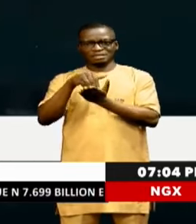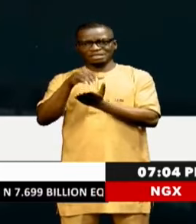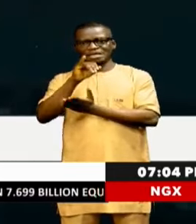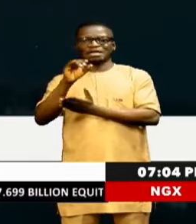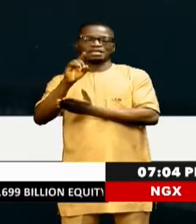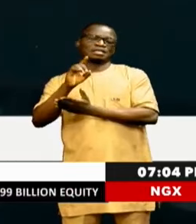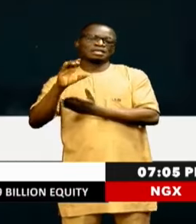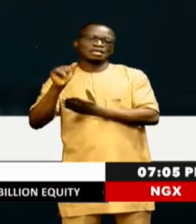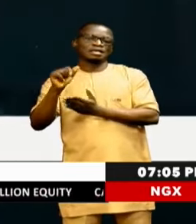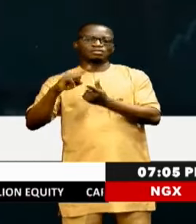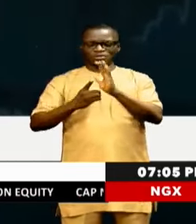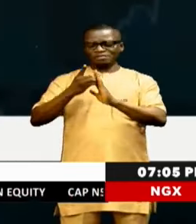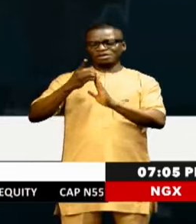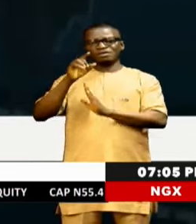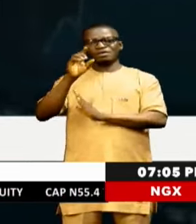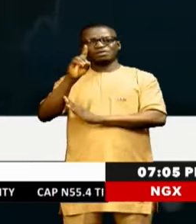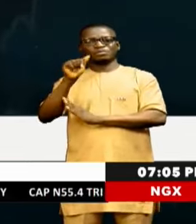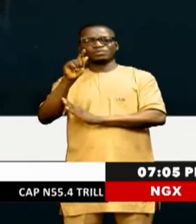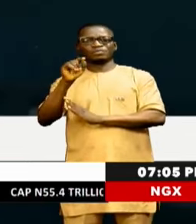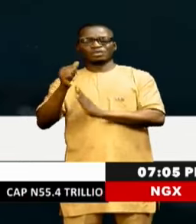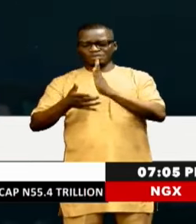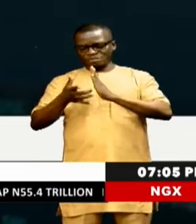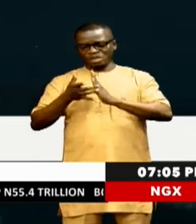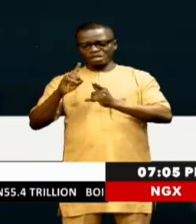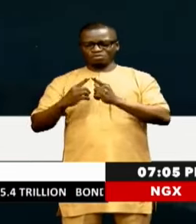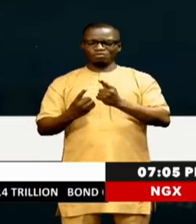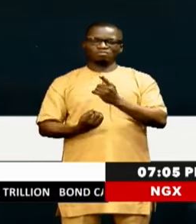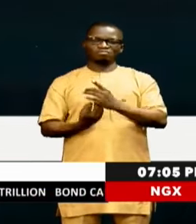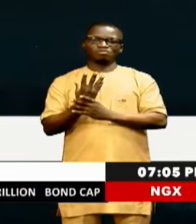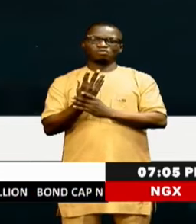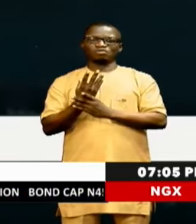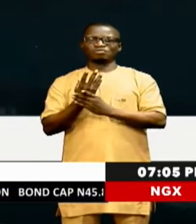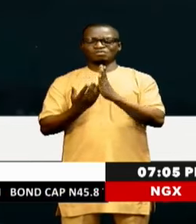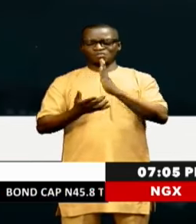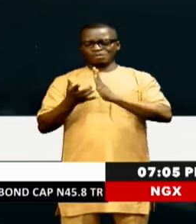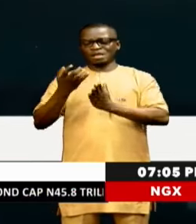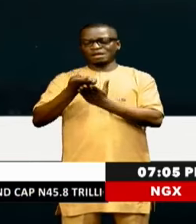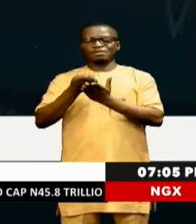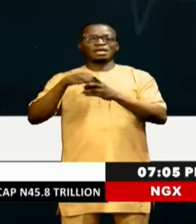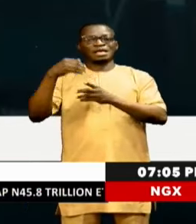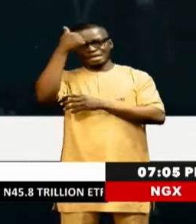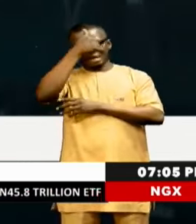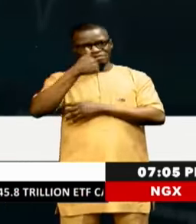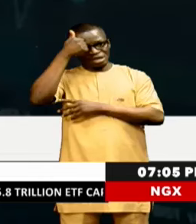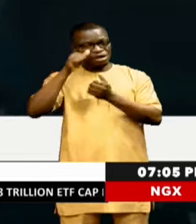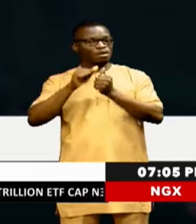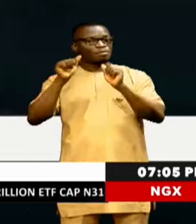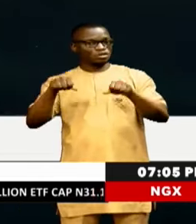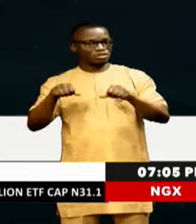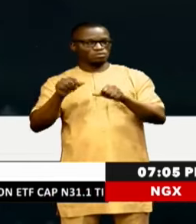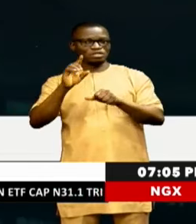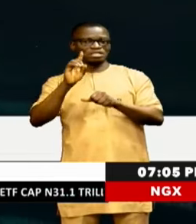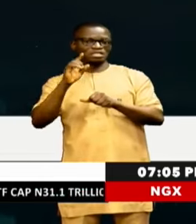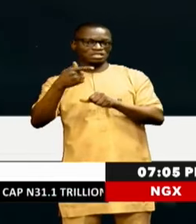to develop digital infrastructure and boost sustainable digital economies in Africa, with a staggering potential GDP